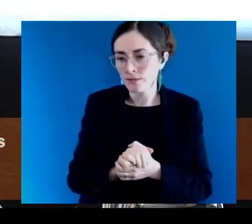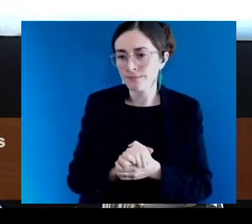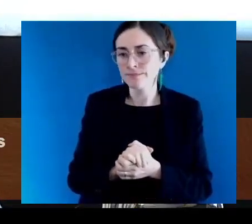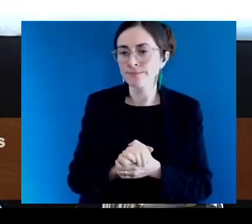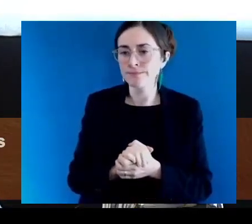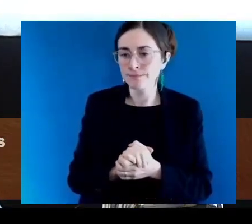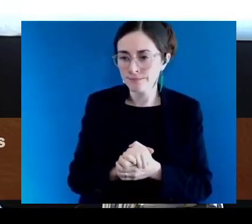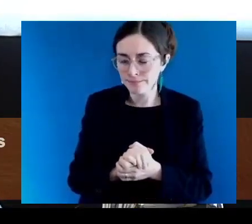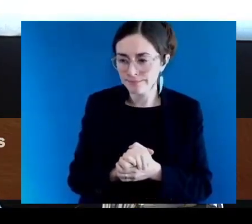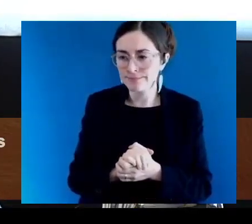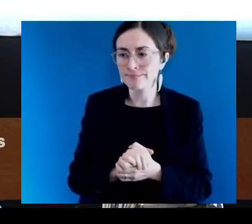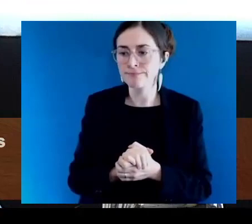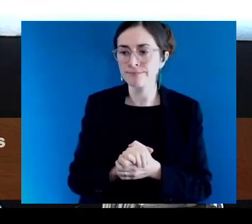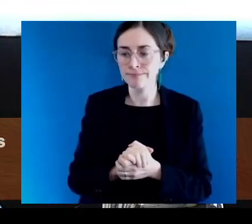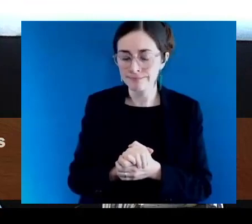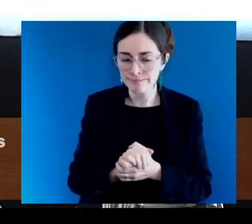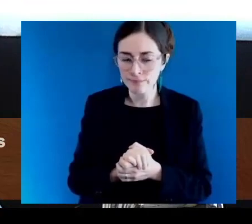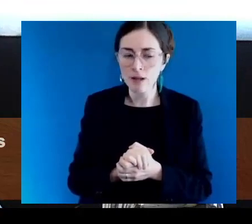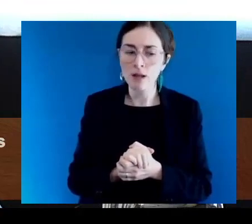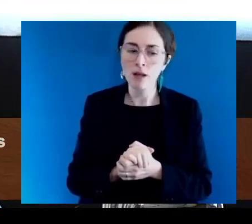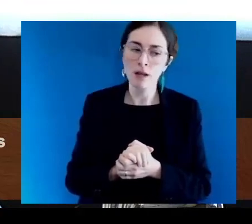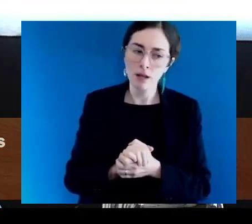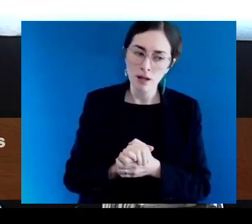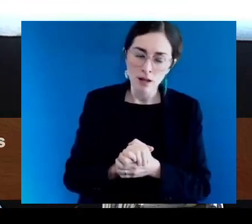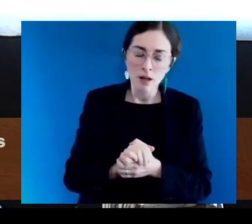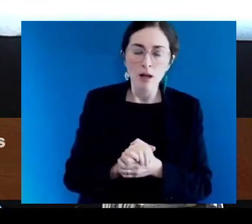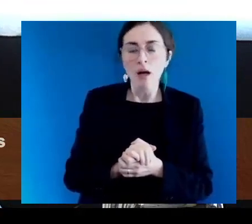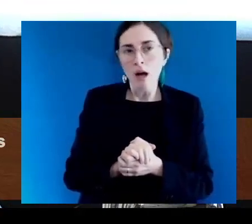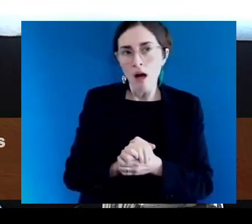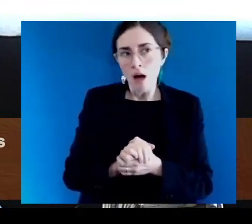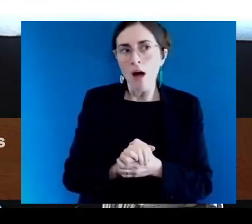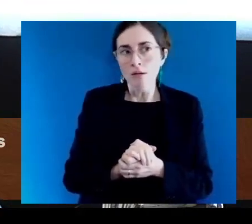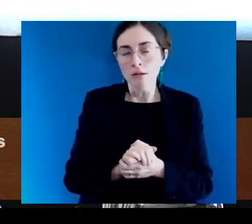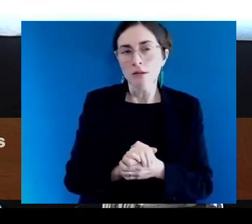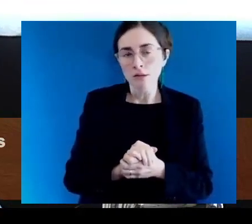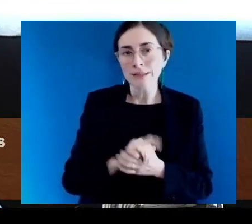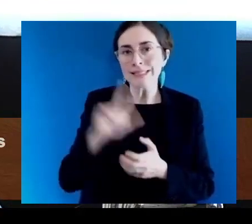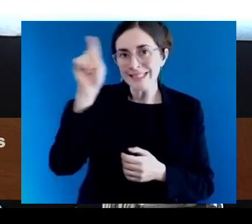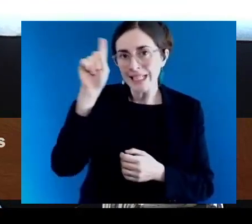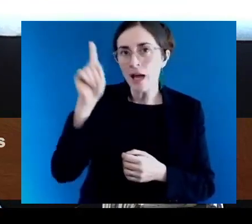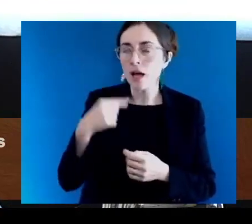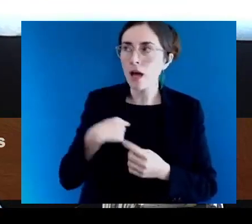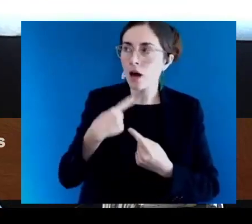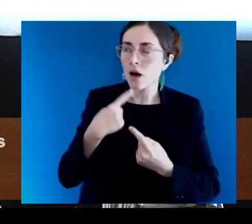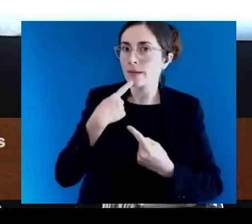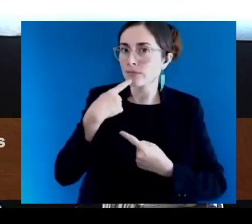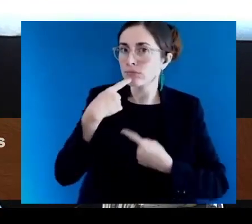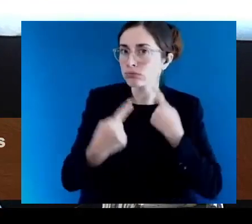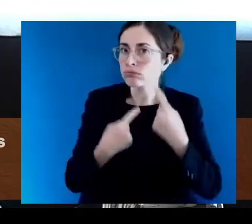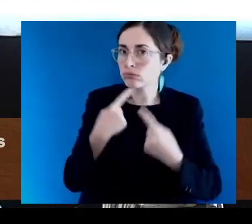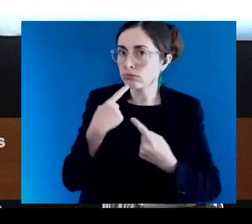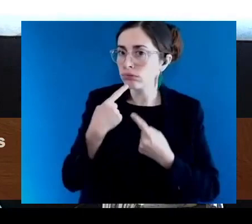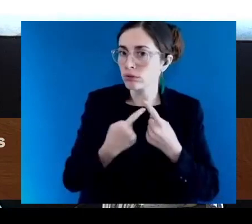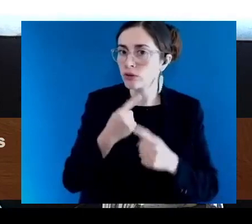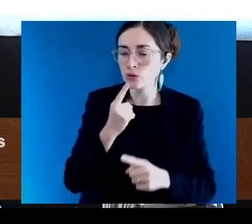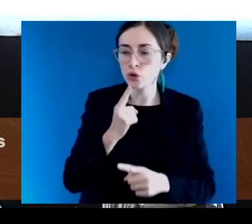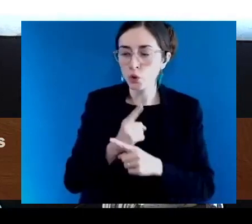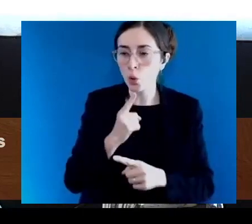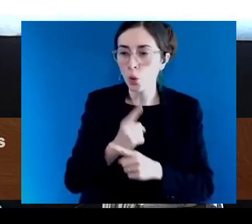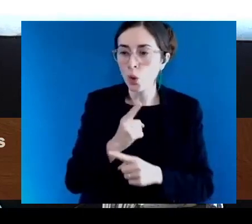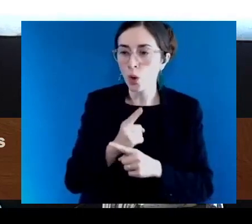and I am saying, and I will say a whole bunch of things today, and ultimately that's well and